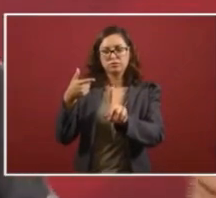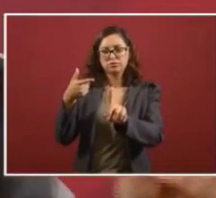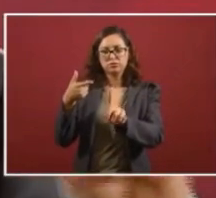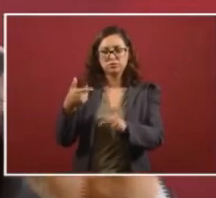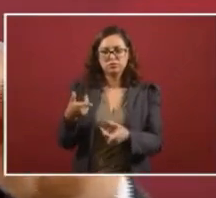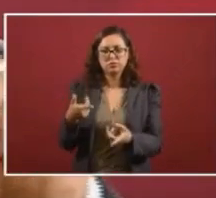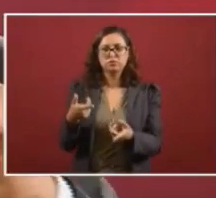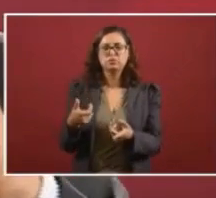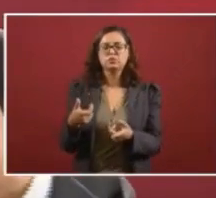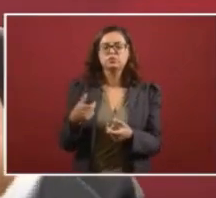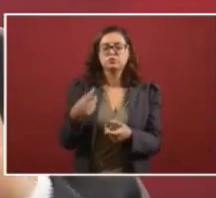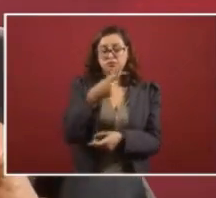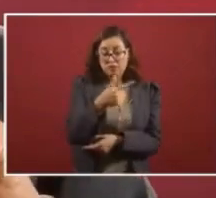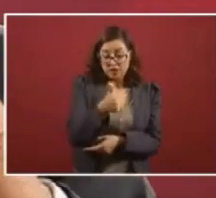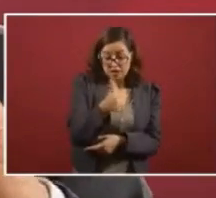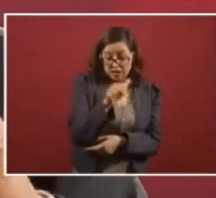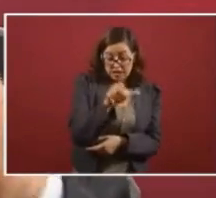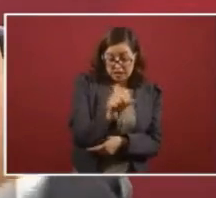to take